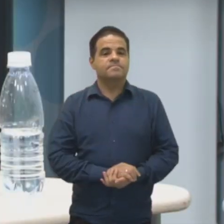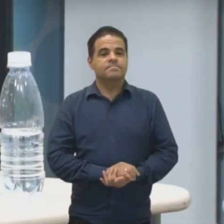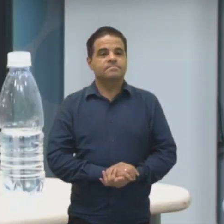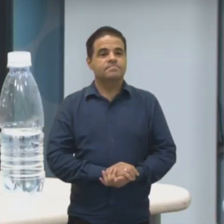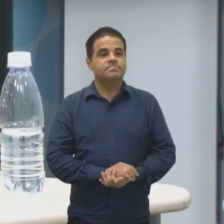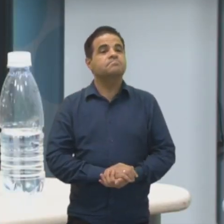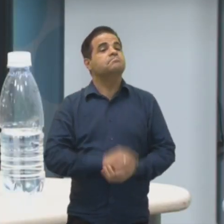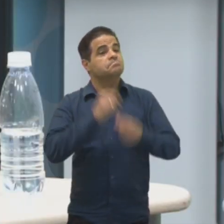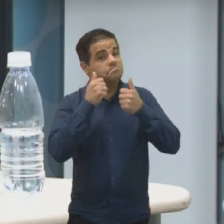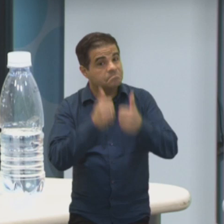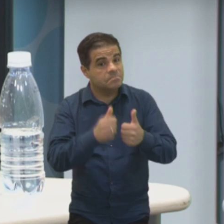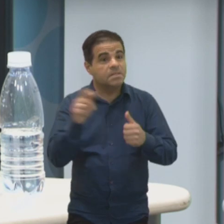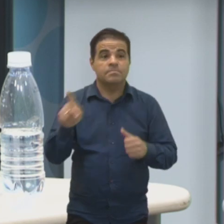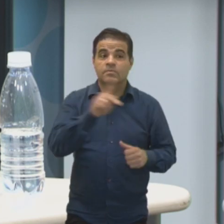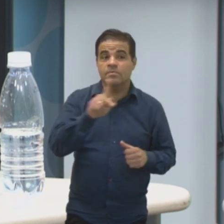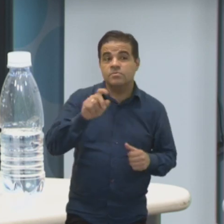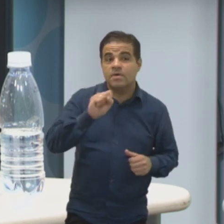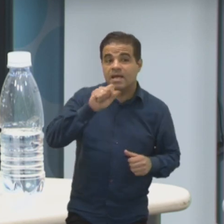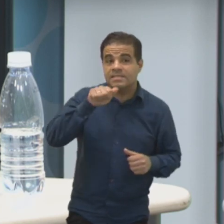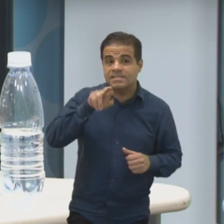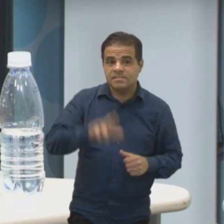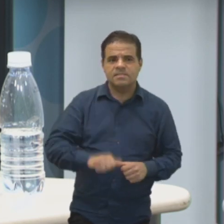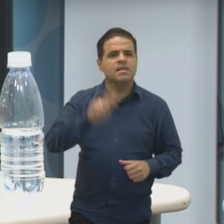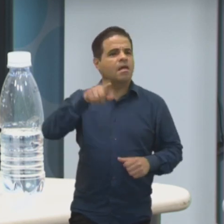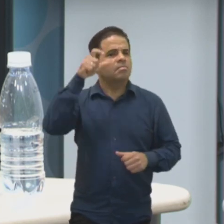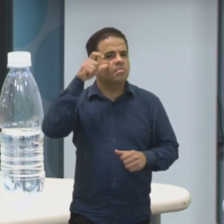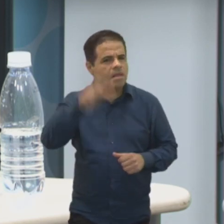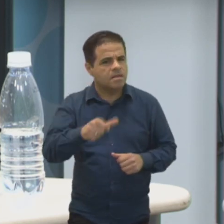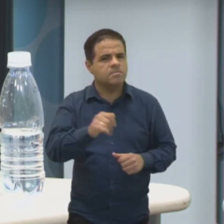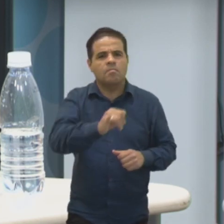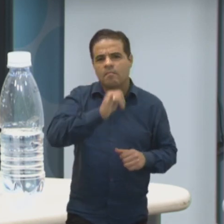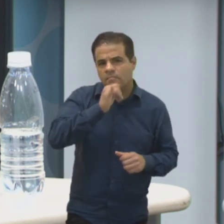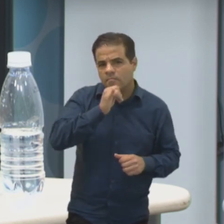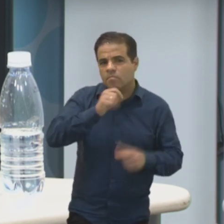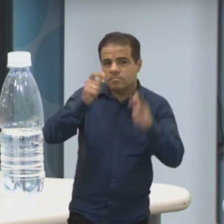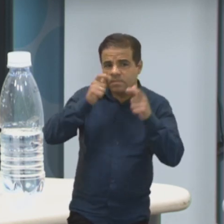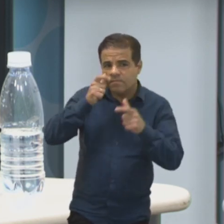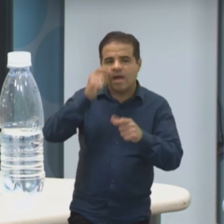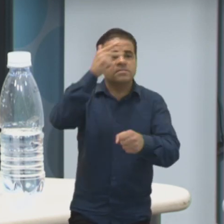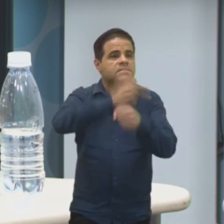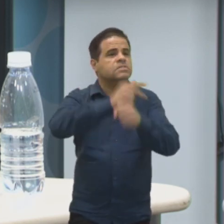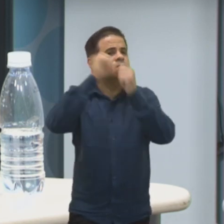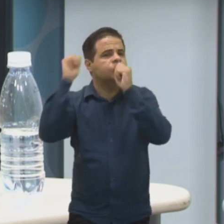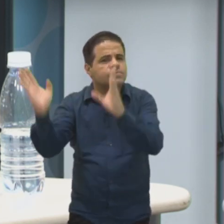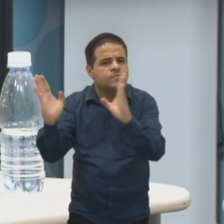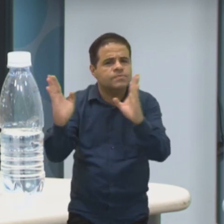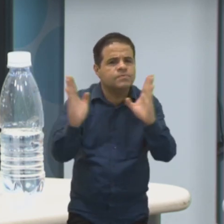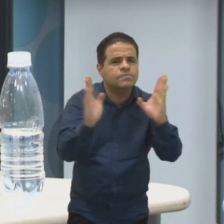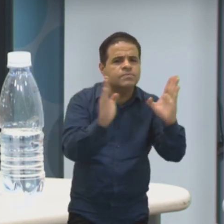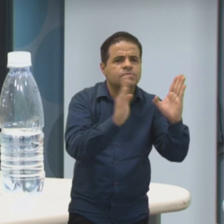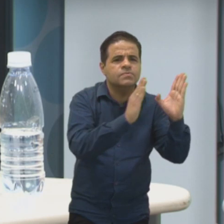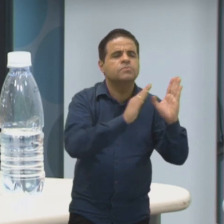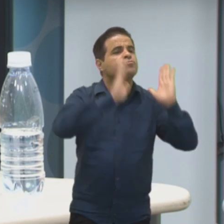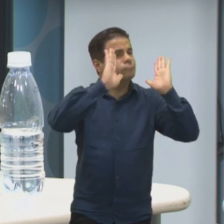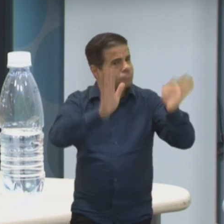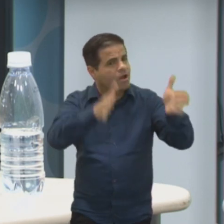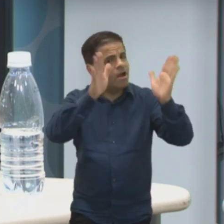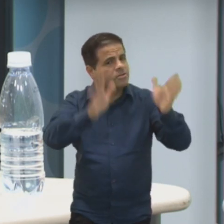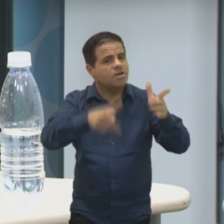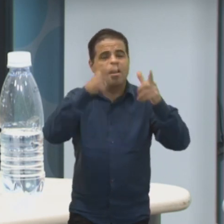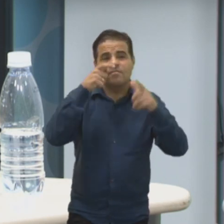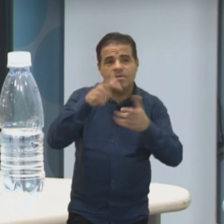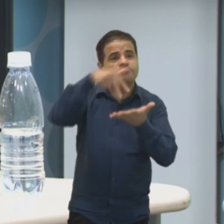Muito bem, professora Sandra. É interessante, por exemplo, observar nesse vídeo e dos vídeos que nós já vimos acerca